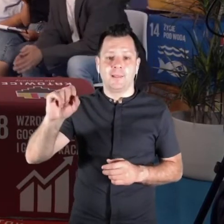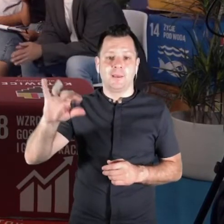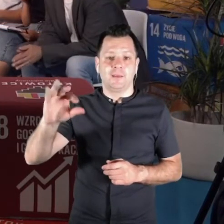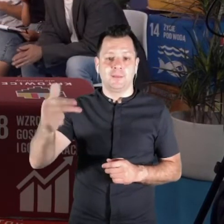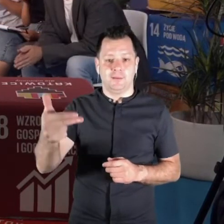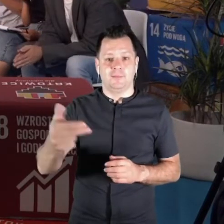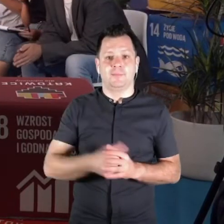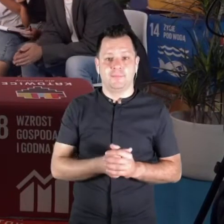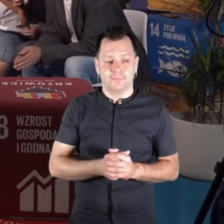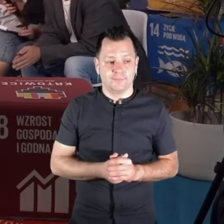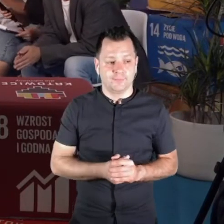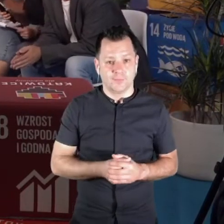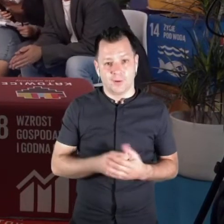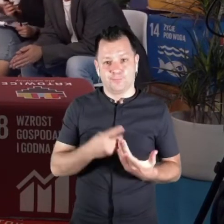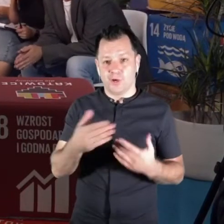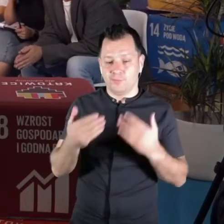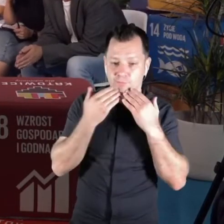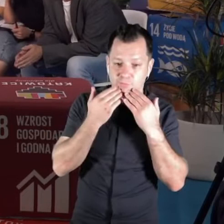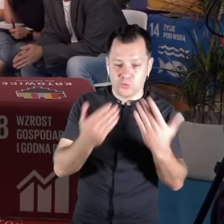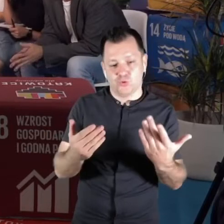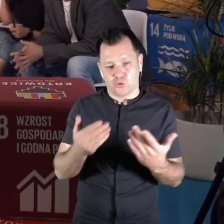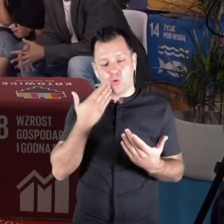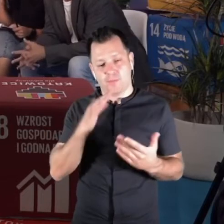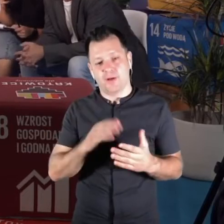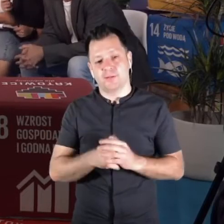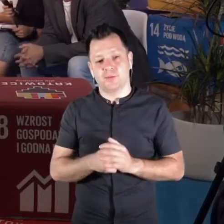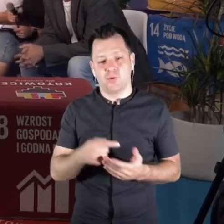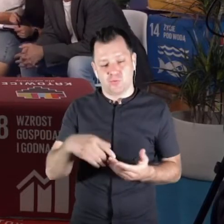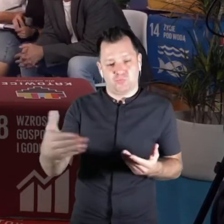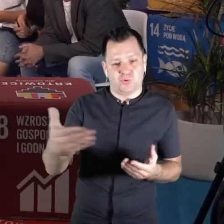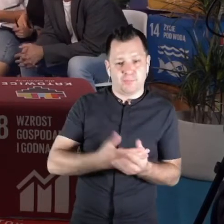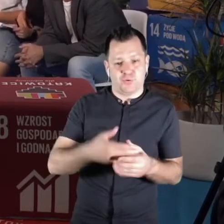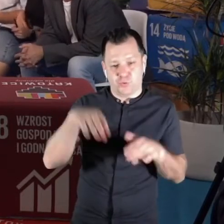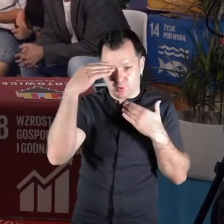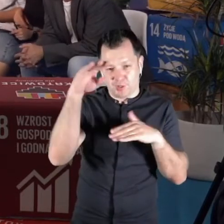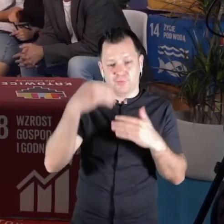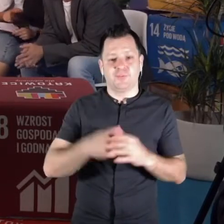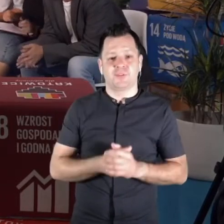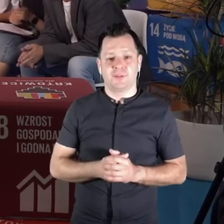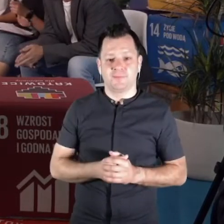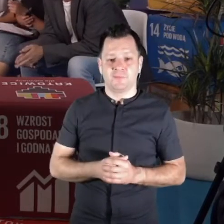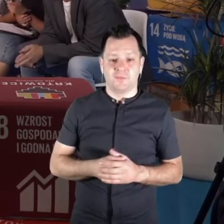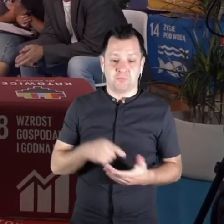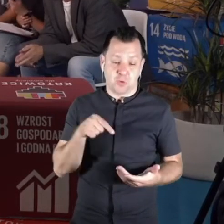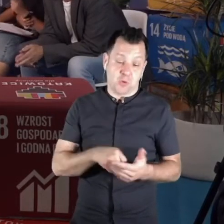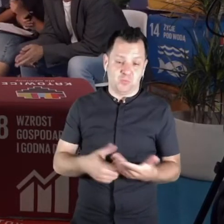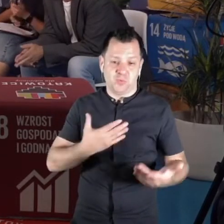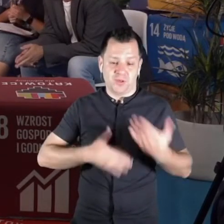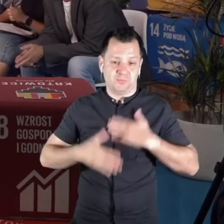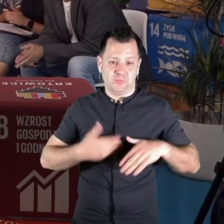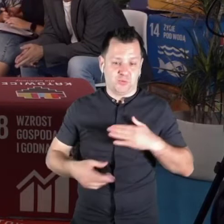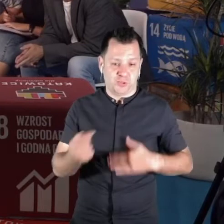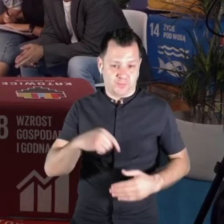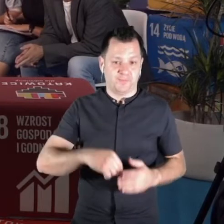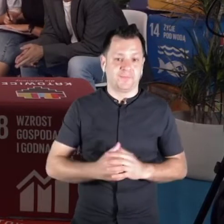All right, thank you very much for the invitation. Actually, I'm very glad to be here at the WUF and